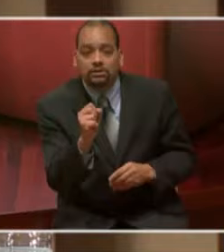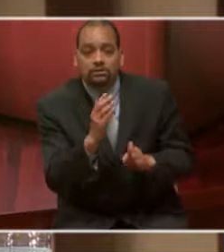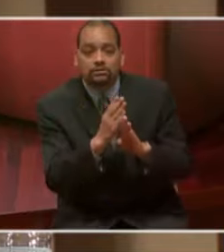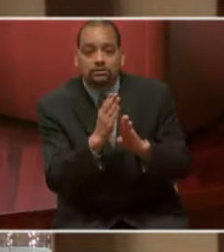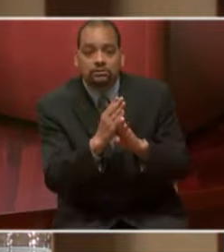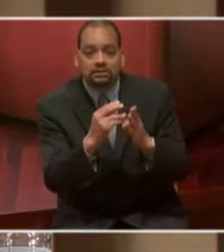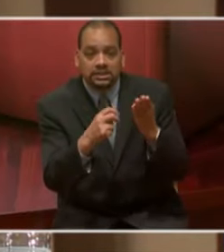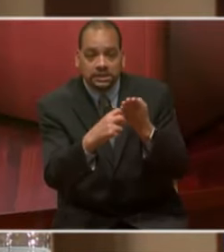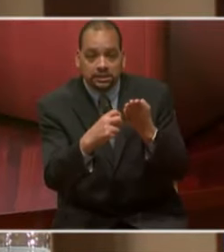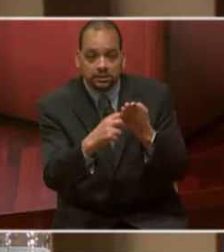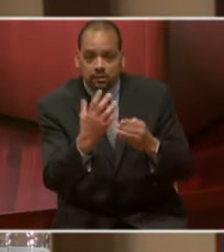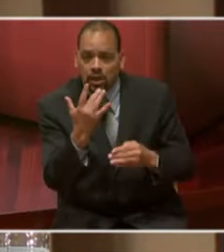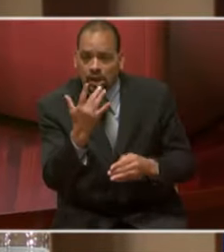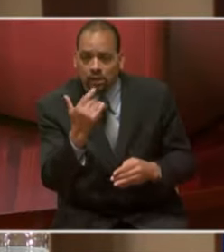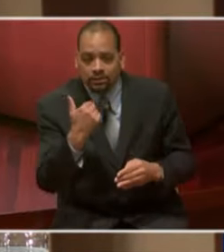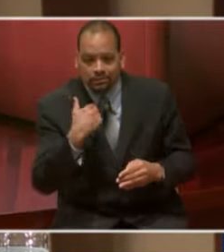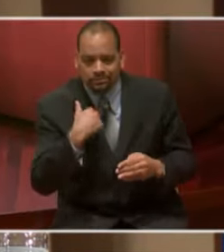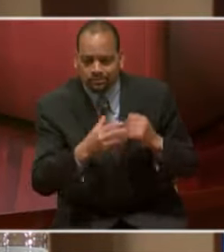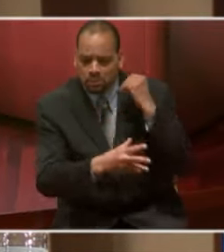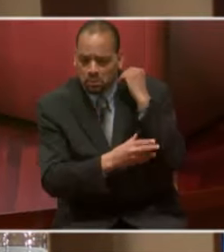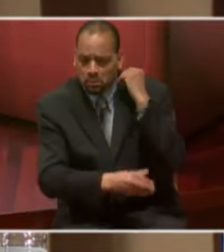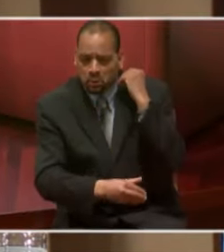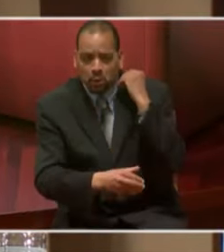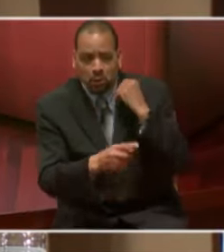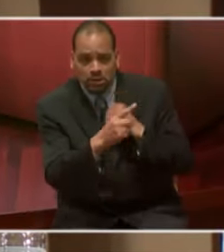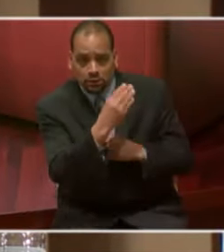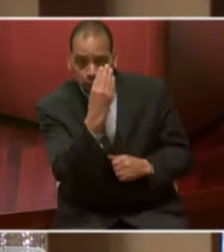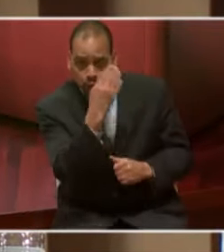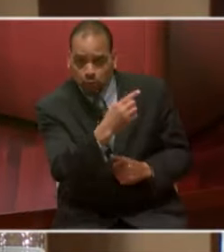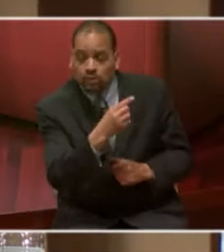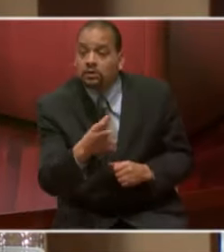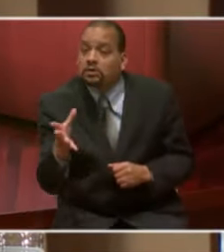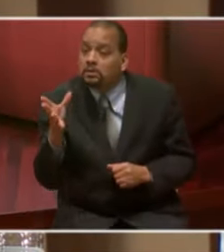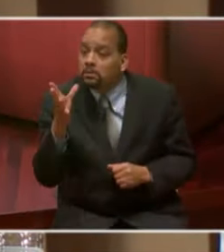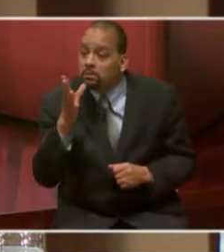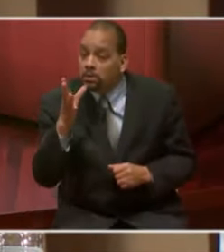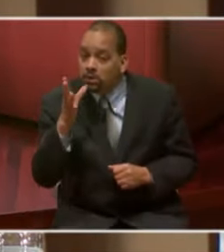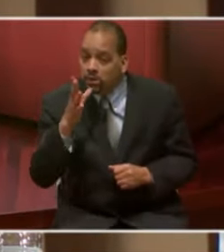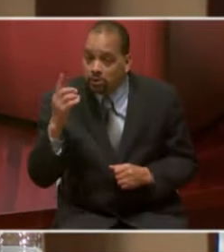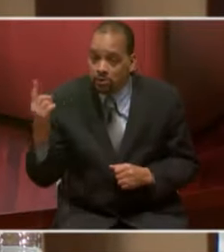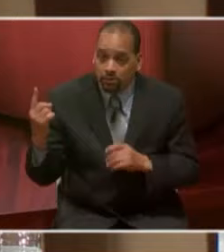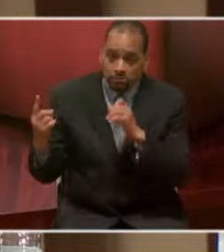He would say, "John, do you try to preach now?" I said, "Yes, sometimes, Dr. King,